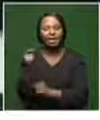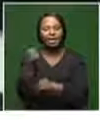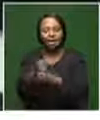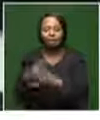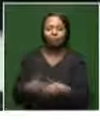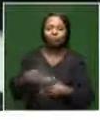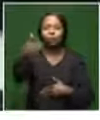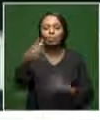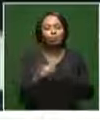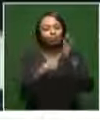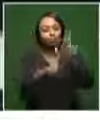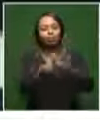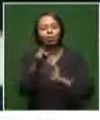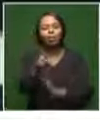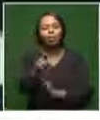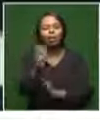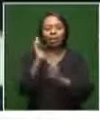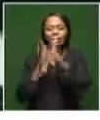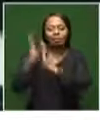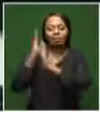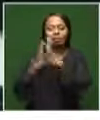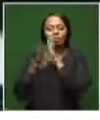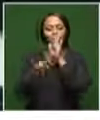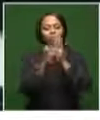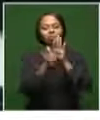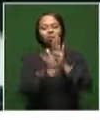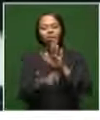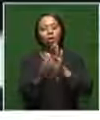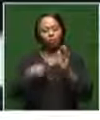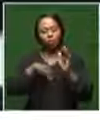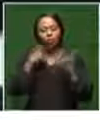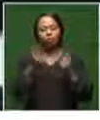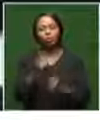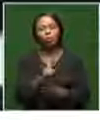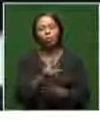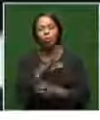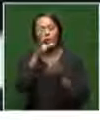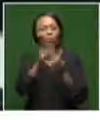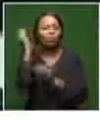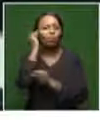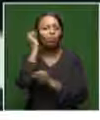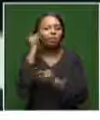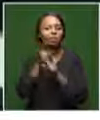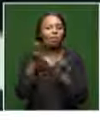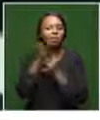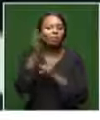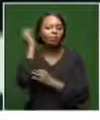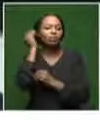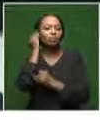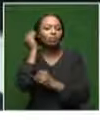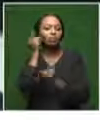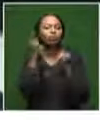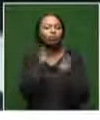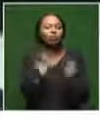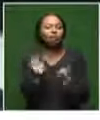set the footprint so that when they ask themselves, what do we do with all this information and access to information, to